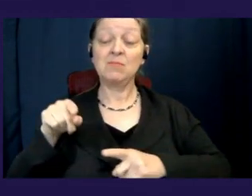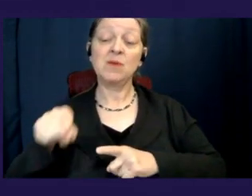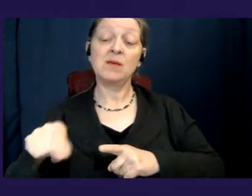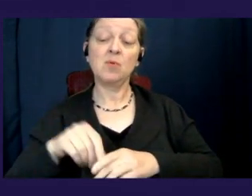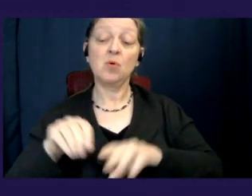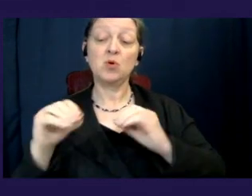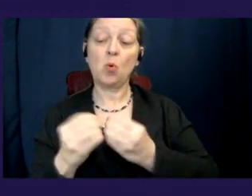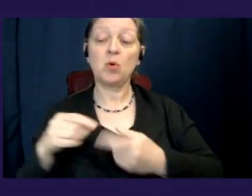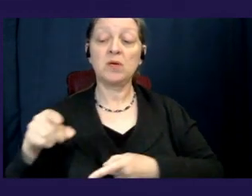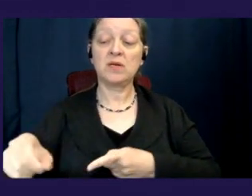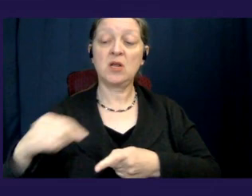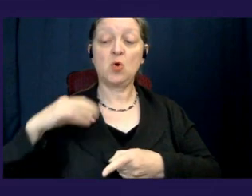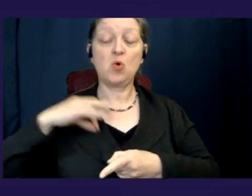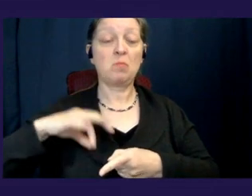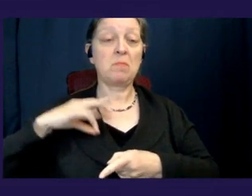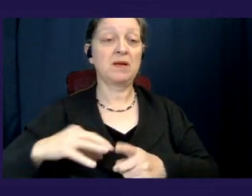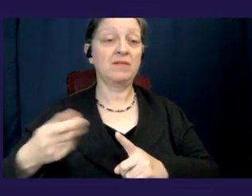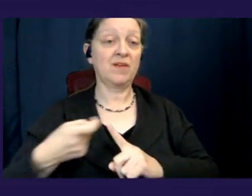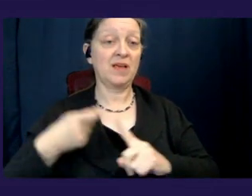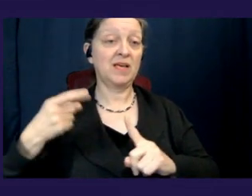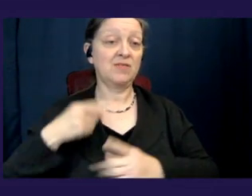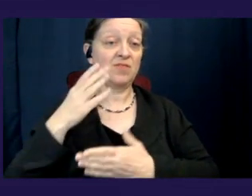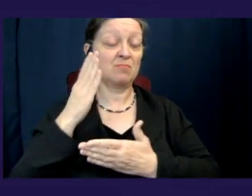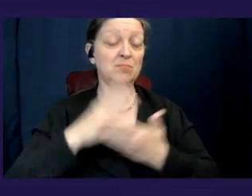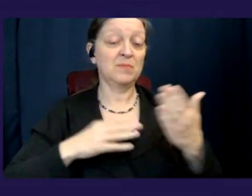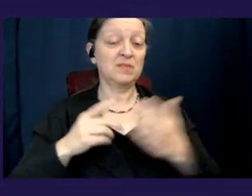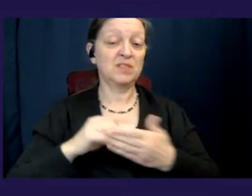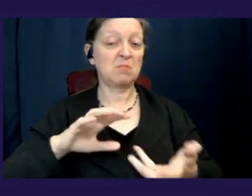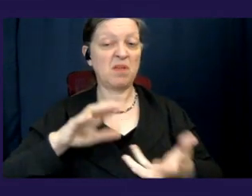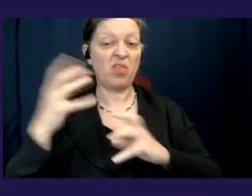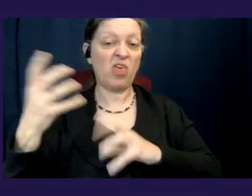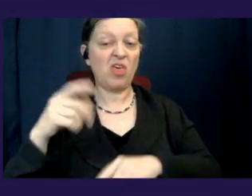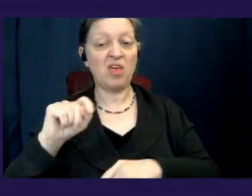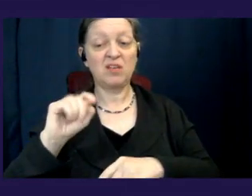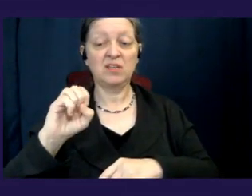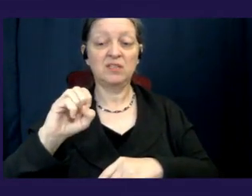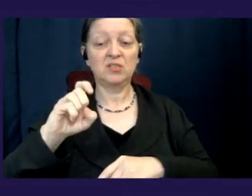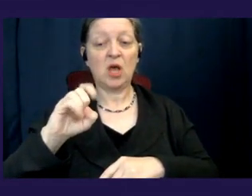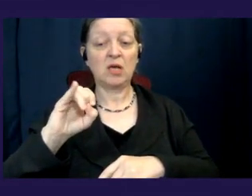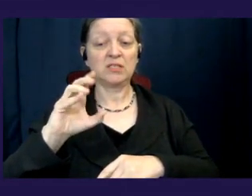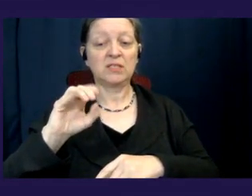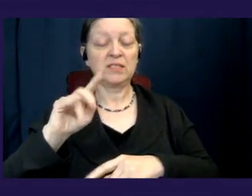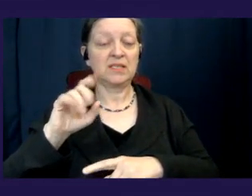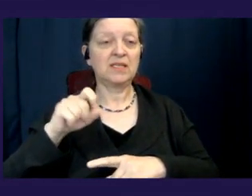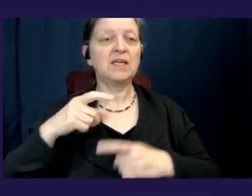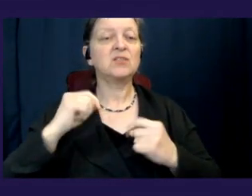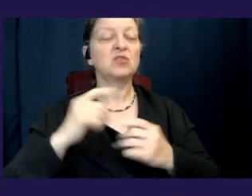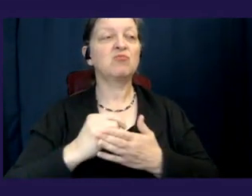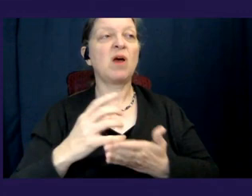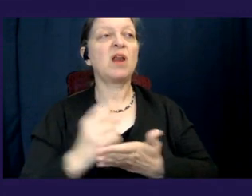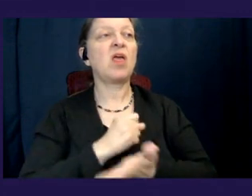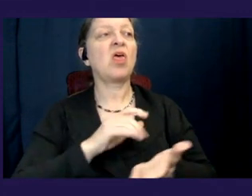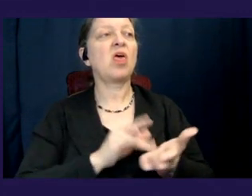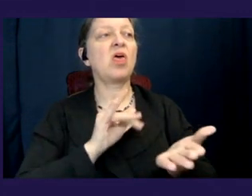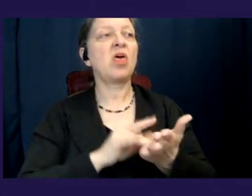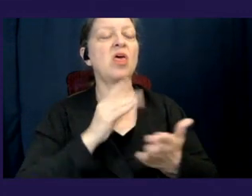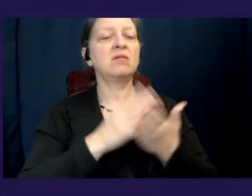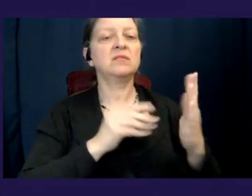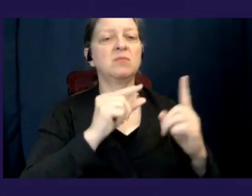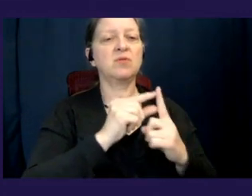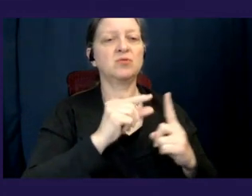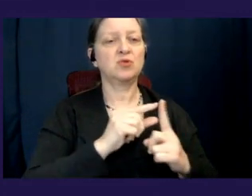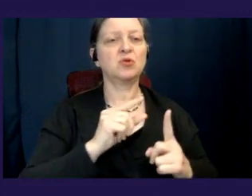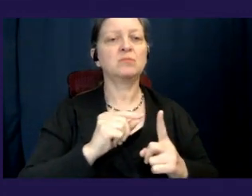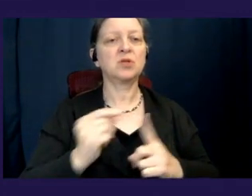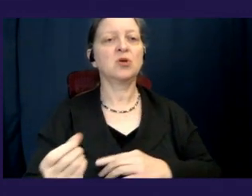repeatedly attempt to co-opt, corrupt, and even invert the meaning of some of these terms, in part to make it more difficult to deal with the challenges that we face.